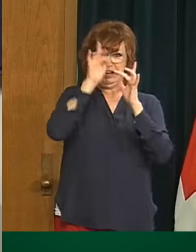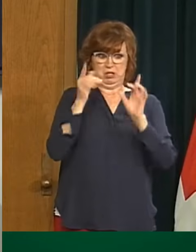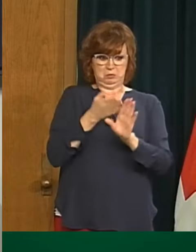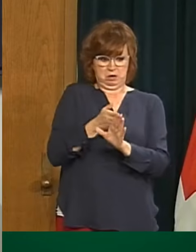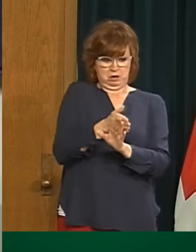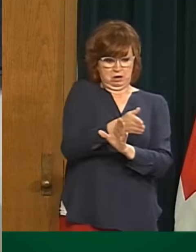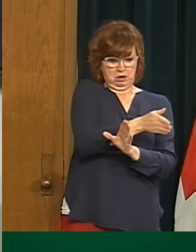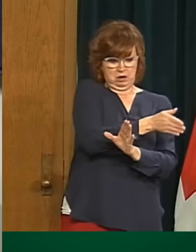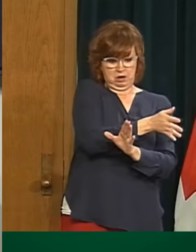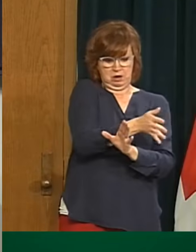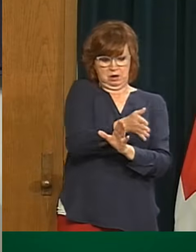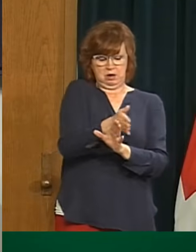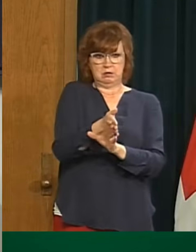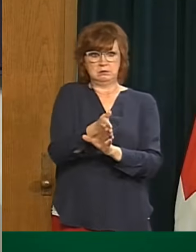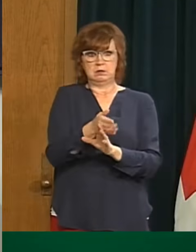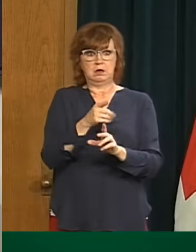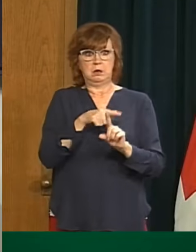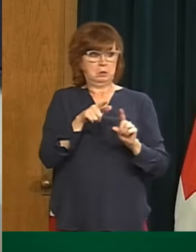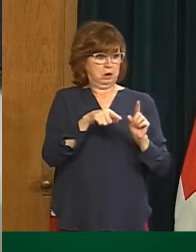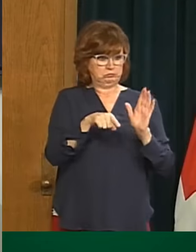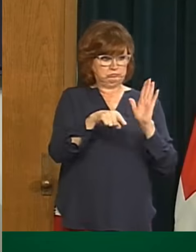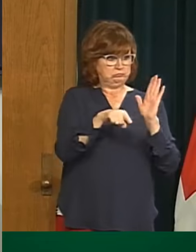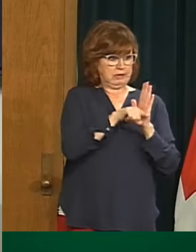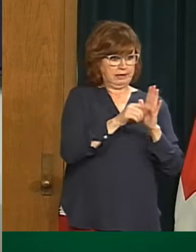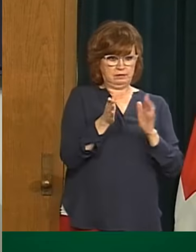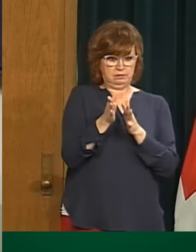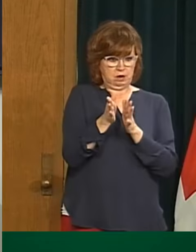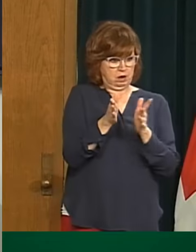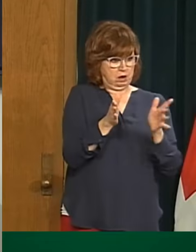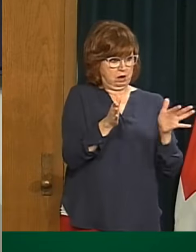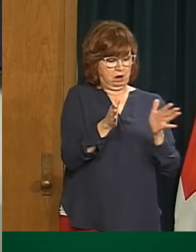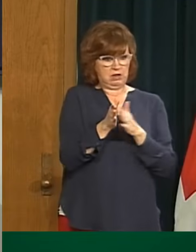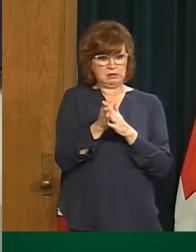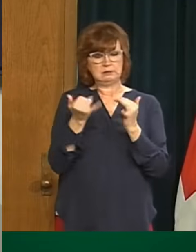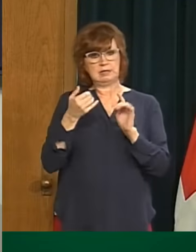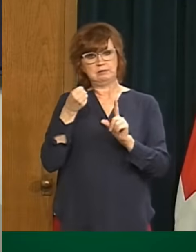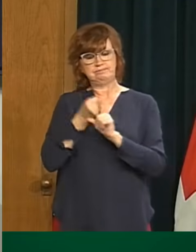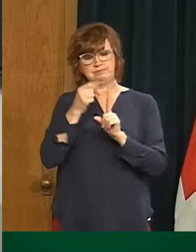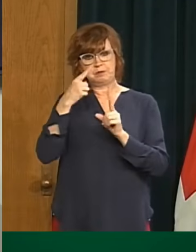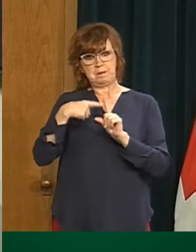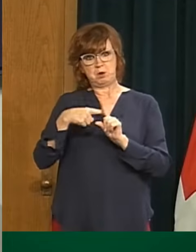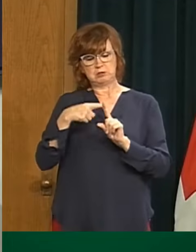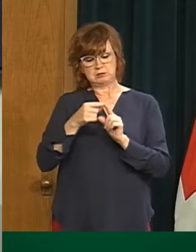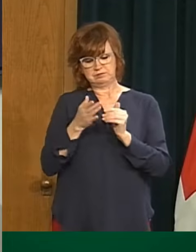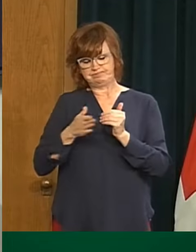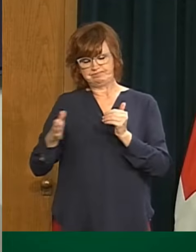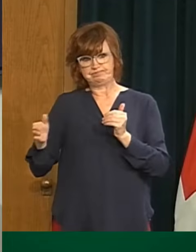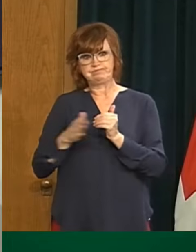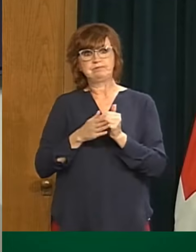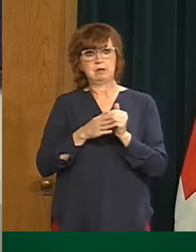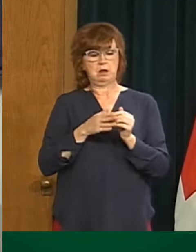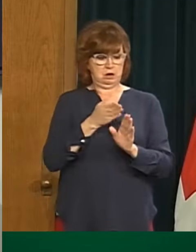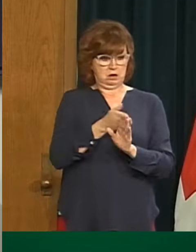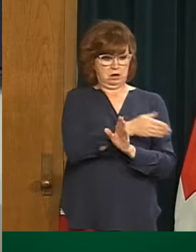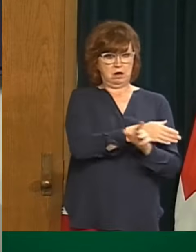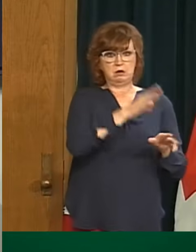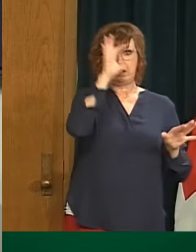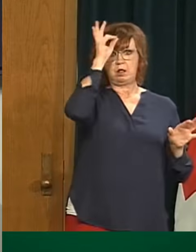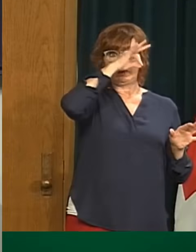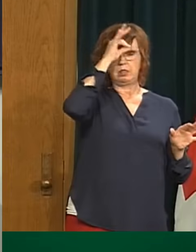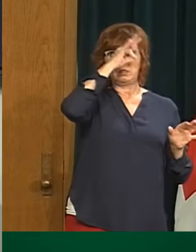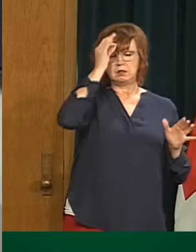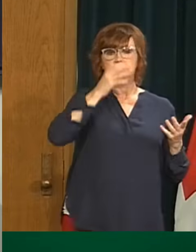and the number of staff that were exposed to this person, it's why the outbreak was declared, because we're currently working through the